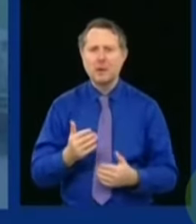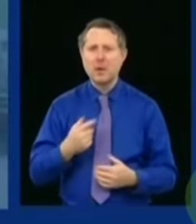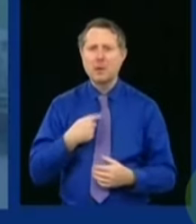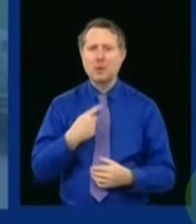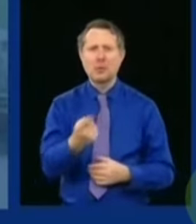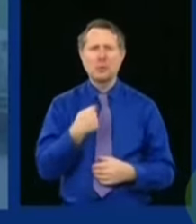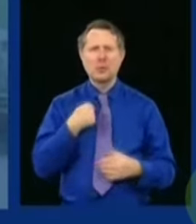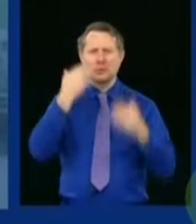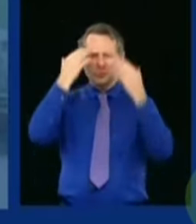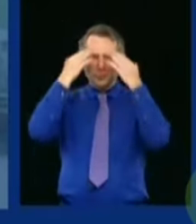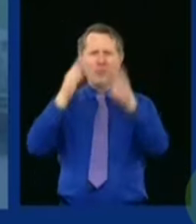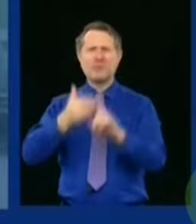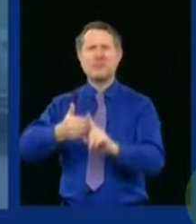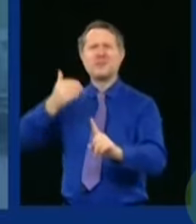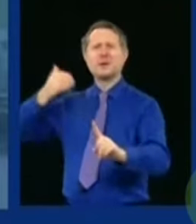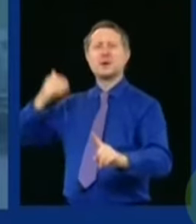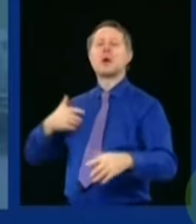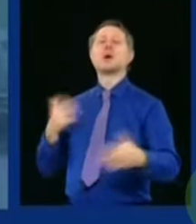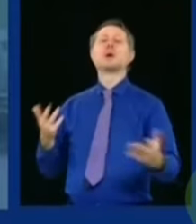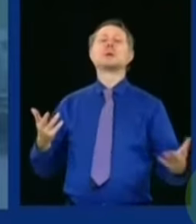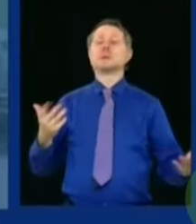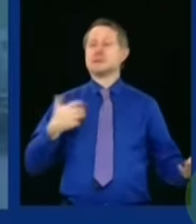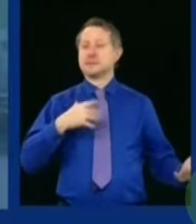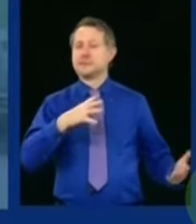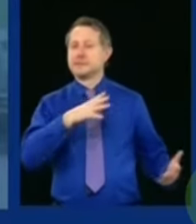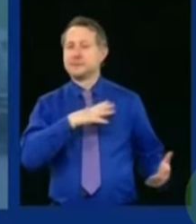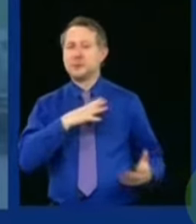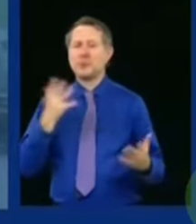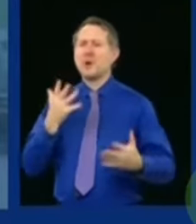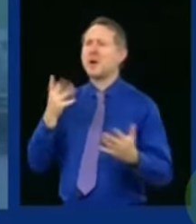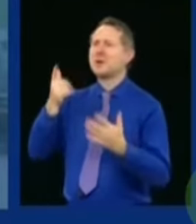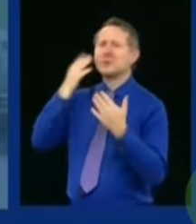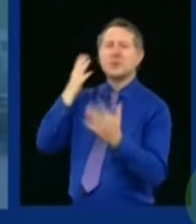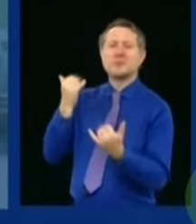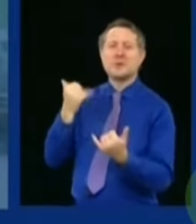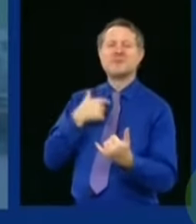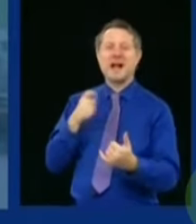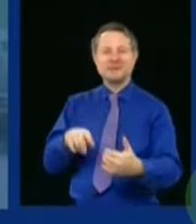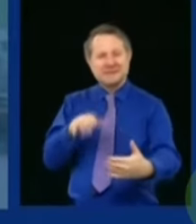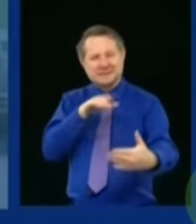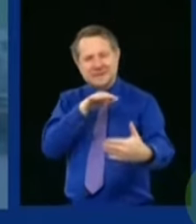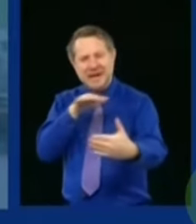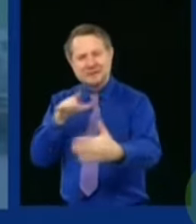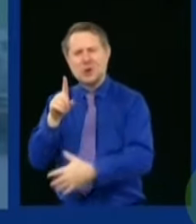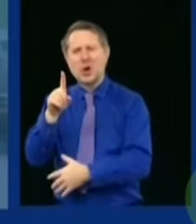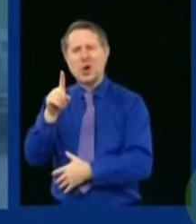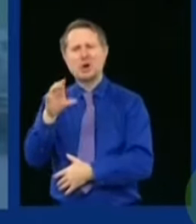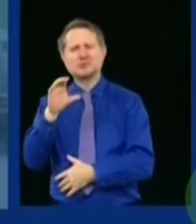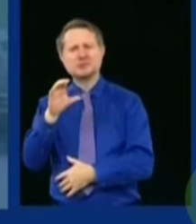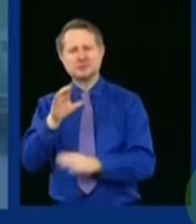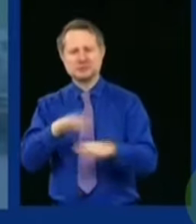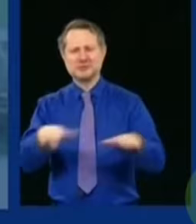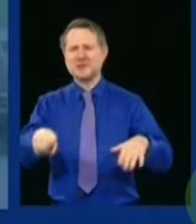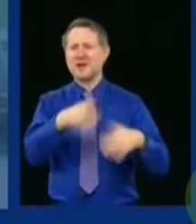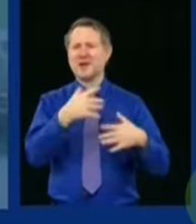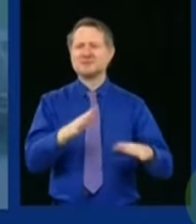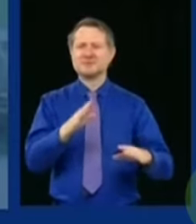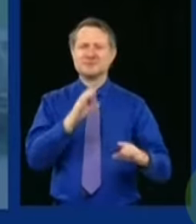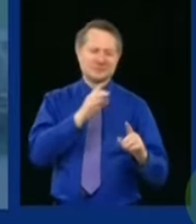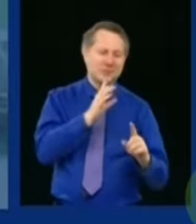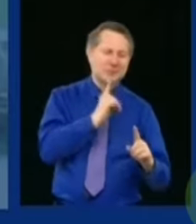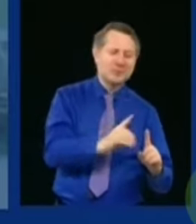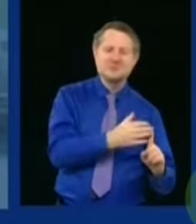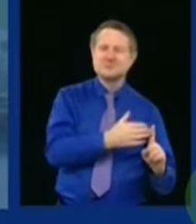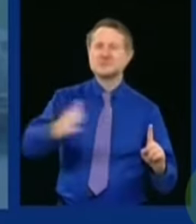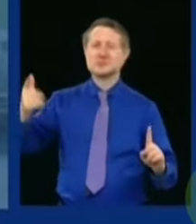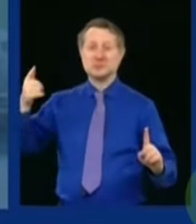Okay, well, what do we know now? Well, we're studying 100 children from 1 to 21. Okay, Michaela,